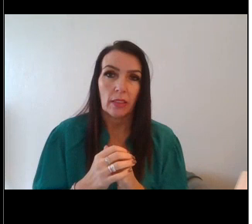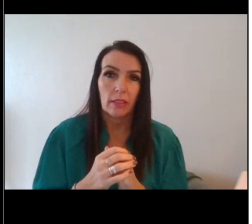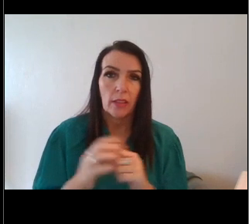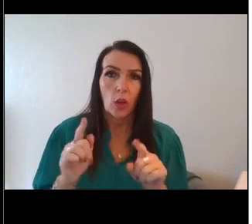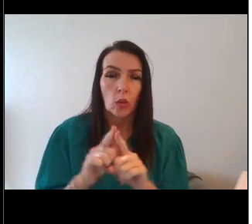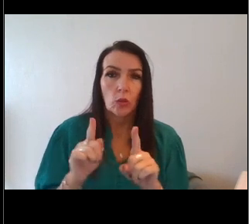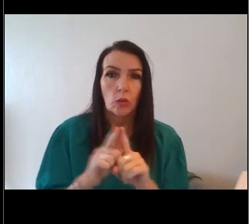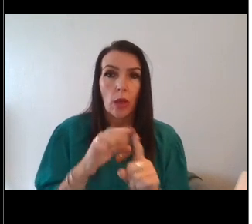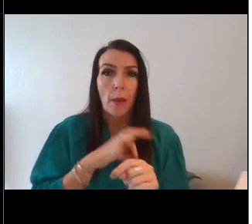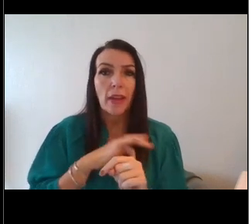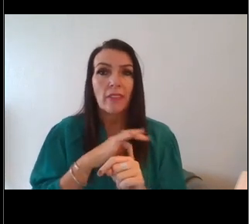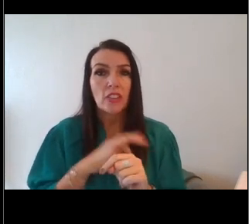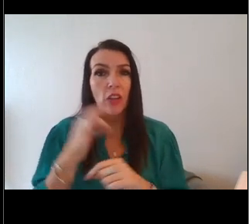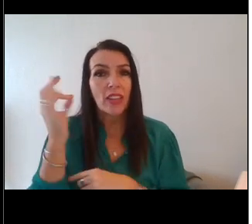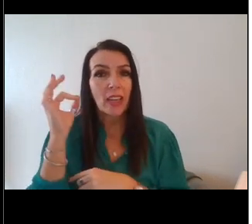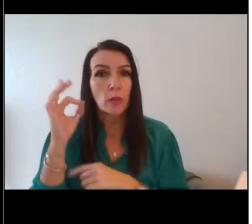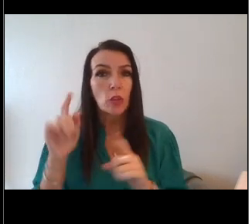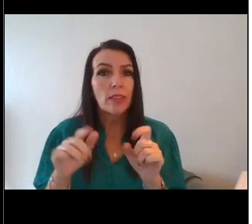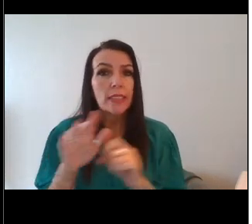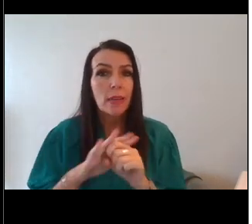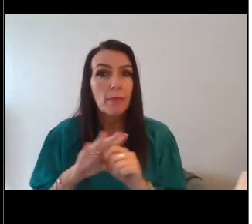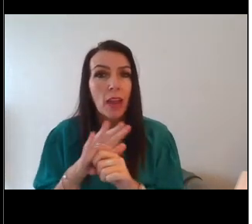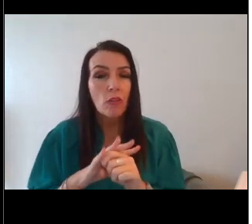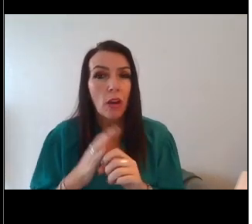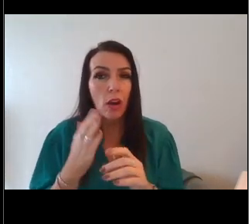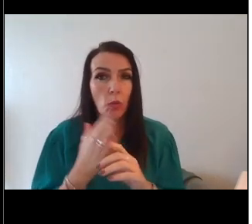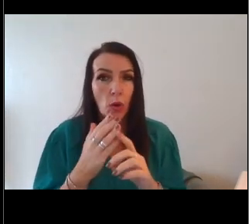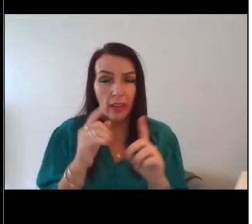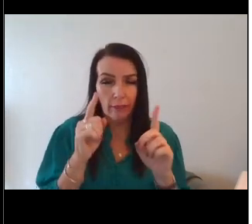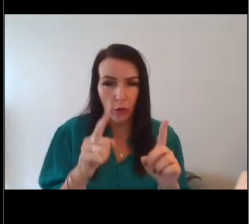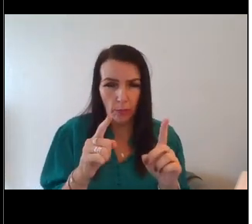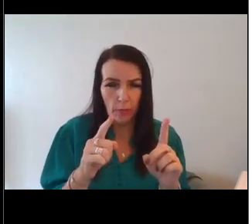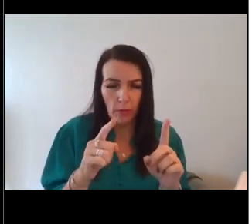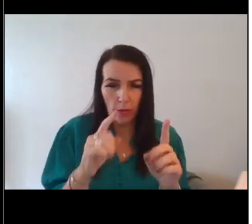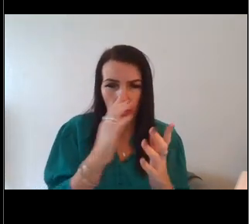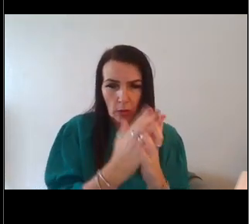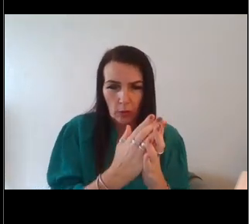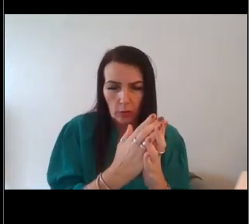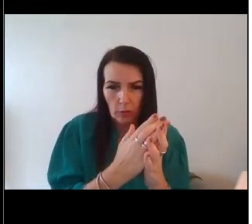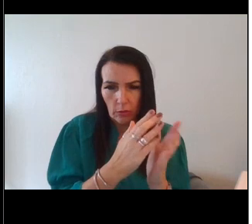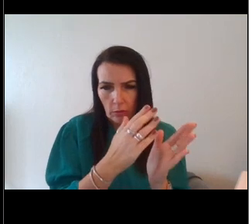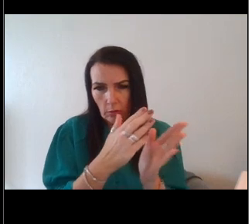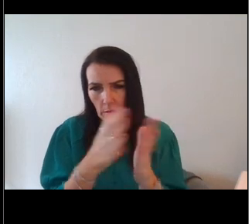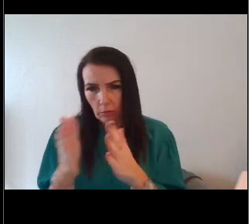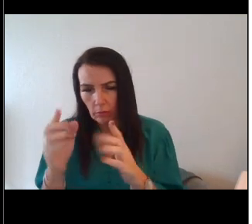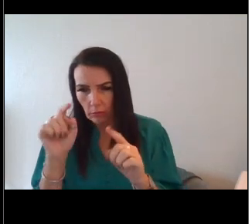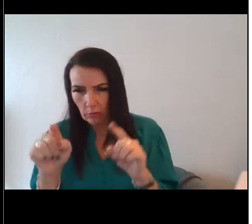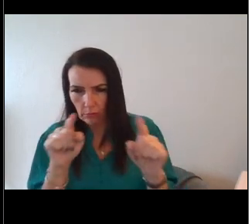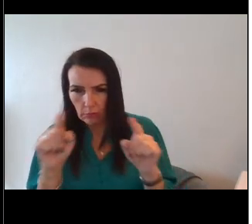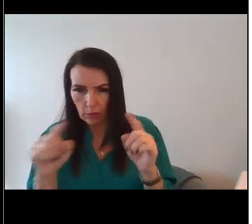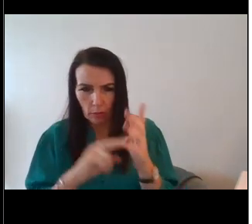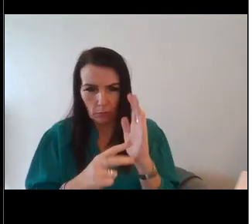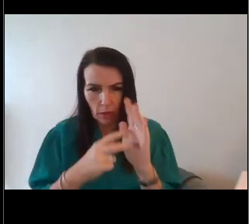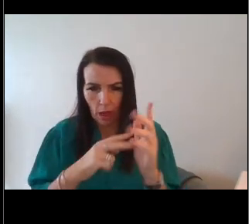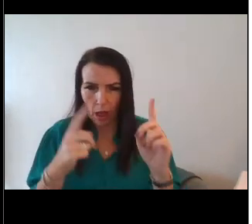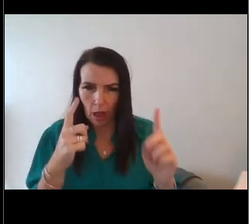of having councils in the same area working from one consistent source of truth. Just makes it a bit easier to plan